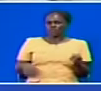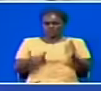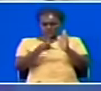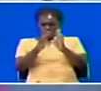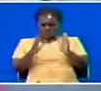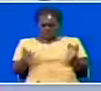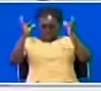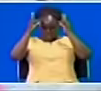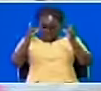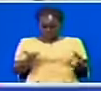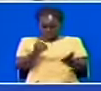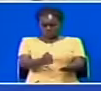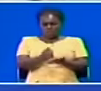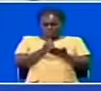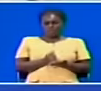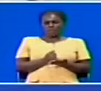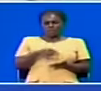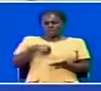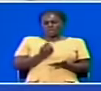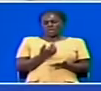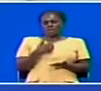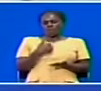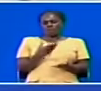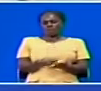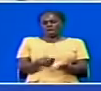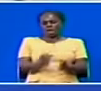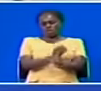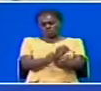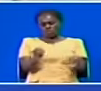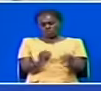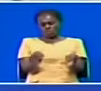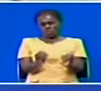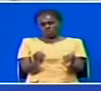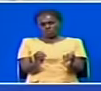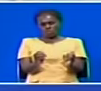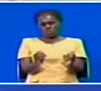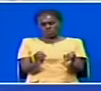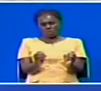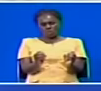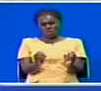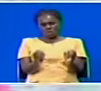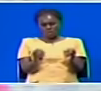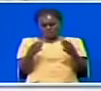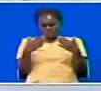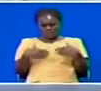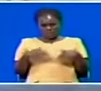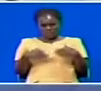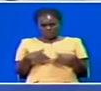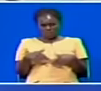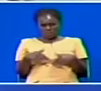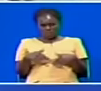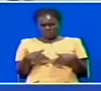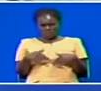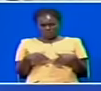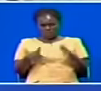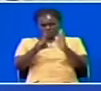ameamua kutusaidia kwa sababu hatukuwa na uwezo, watu wakuwa waliamua kuja.